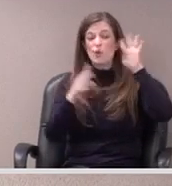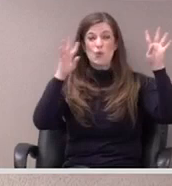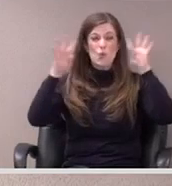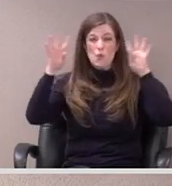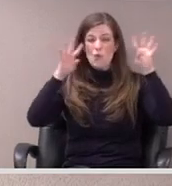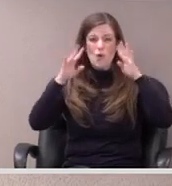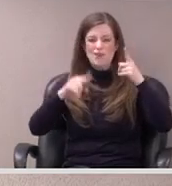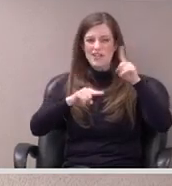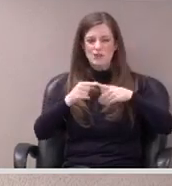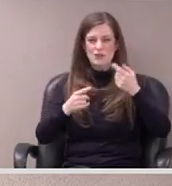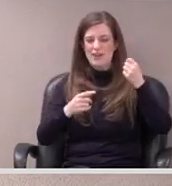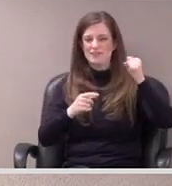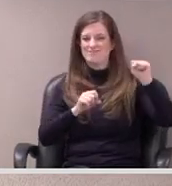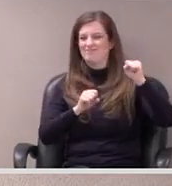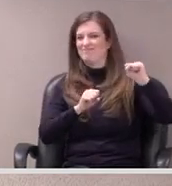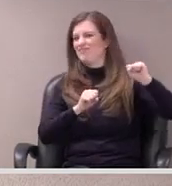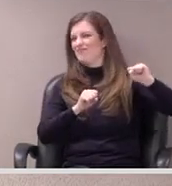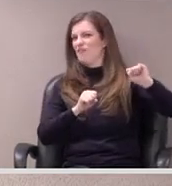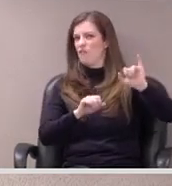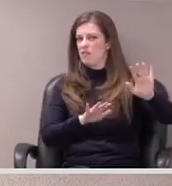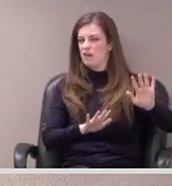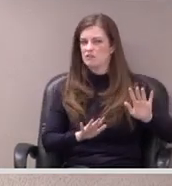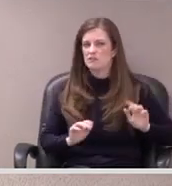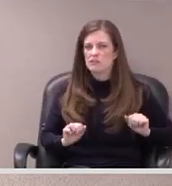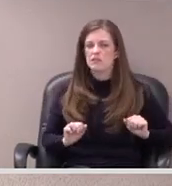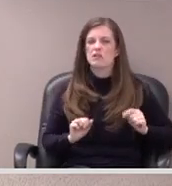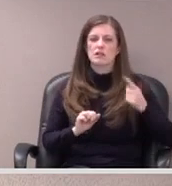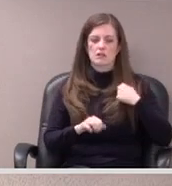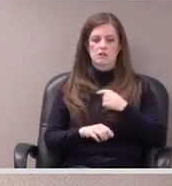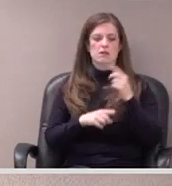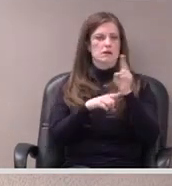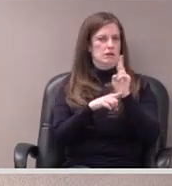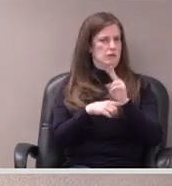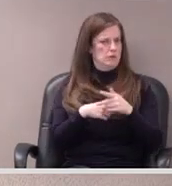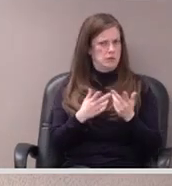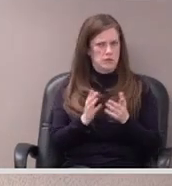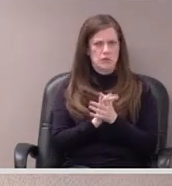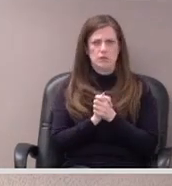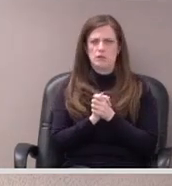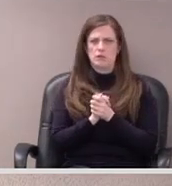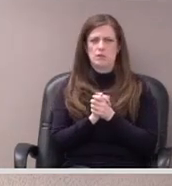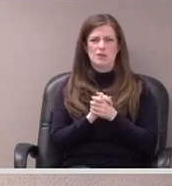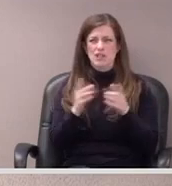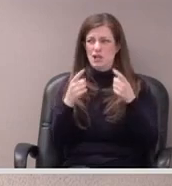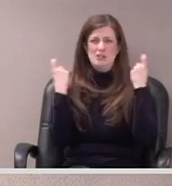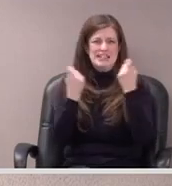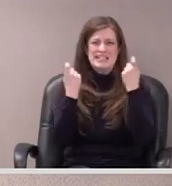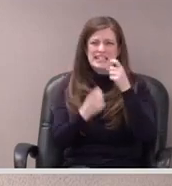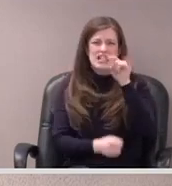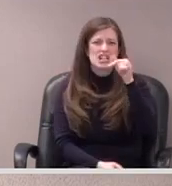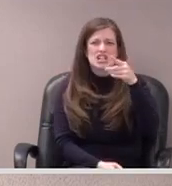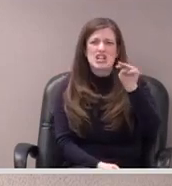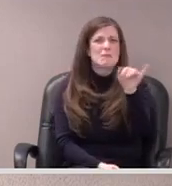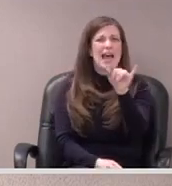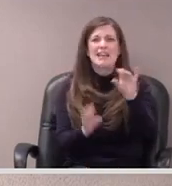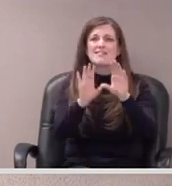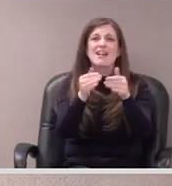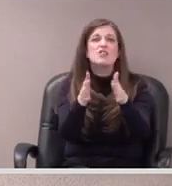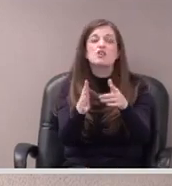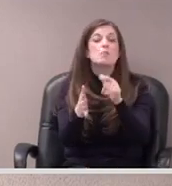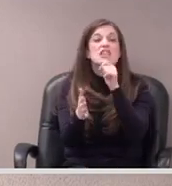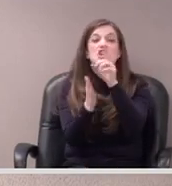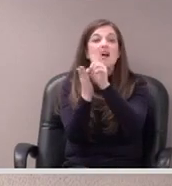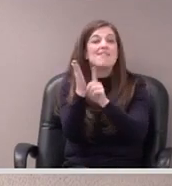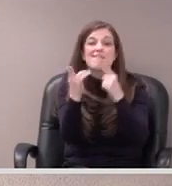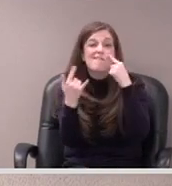is unavoidable with that. We use, gymnasiums as classrooms, which they're really not designed